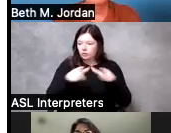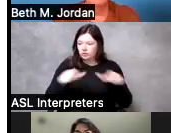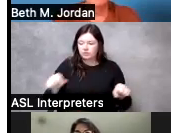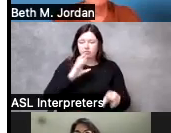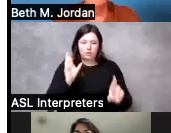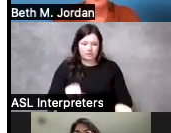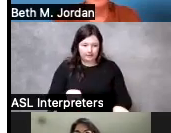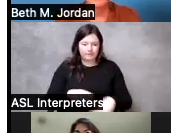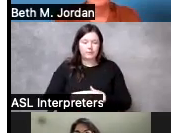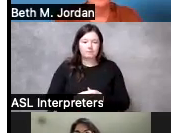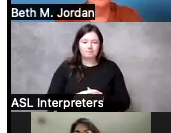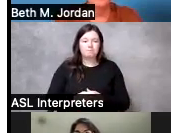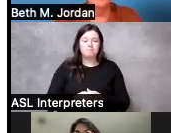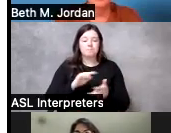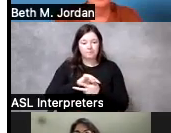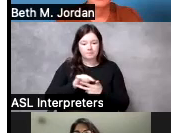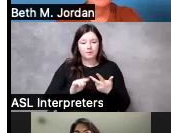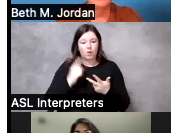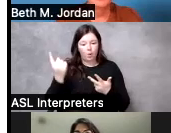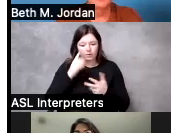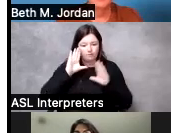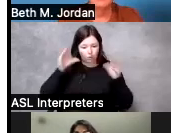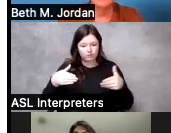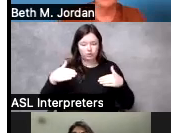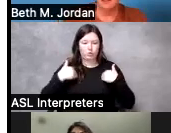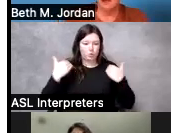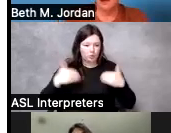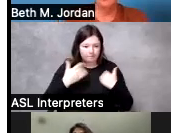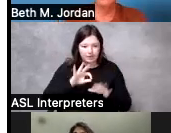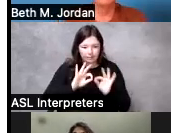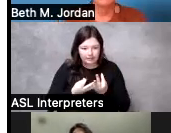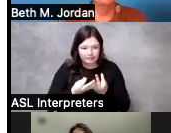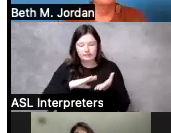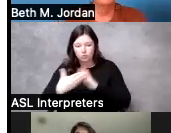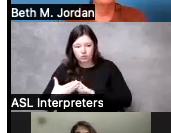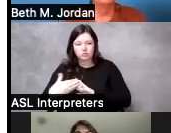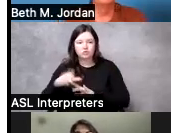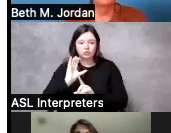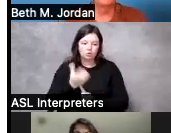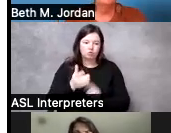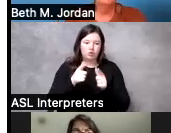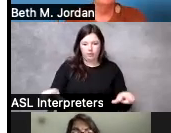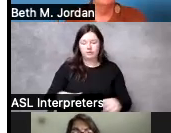that the 3 values have always centered on youth and families, communities, and culture and language.